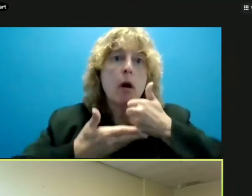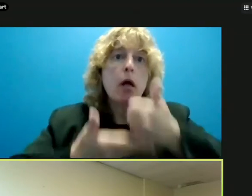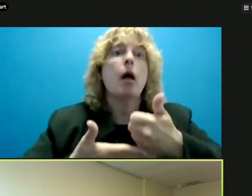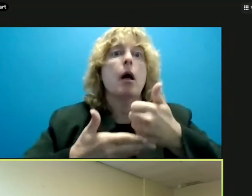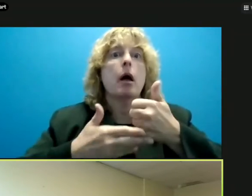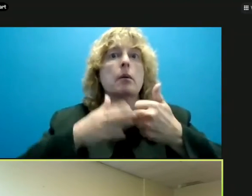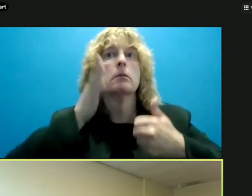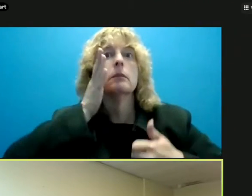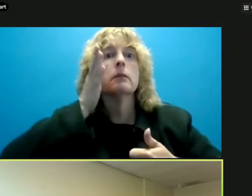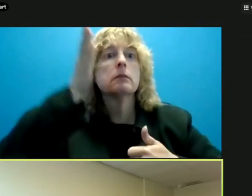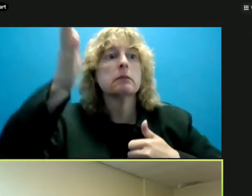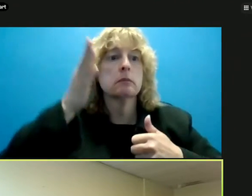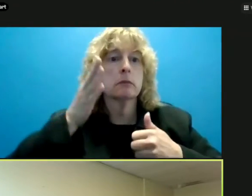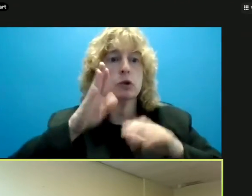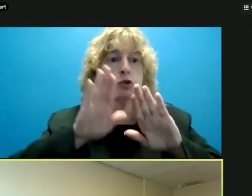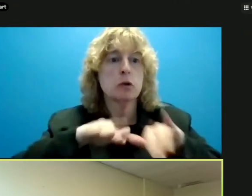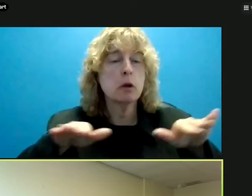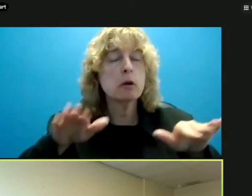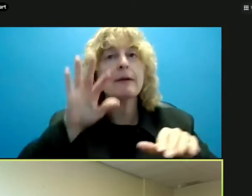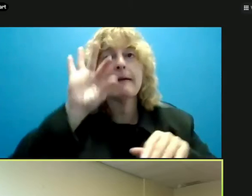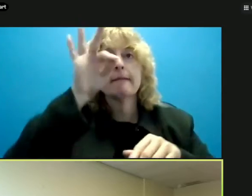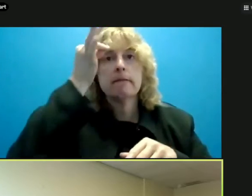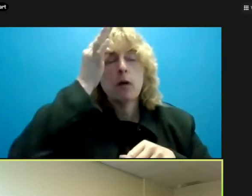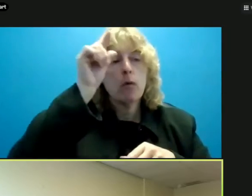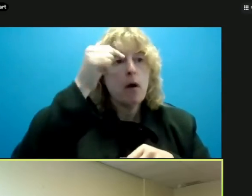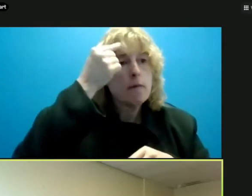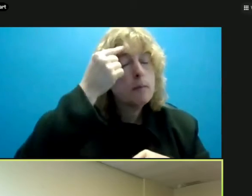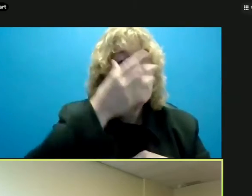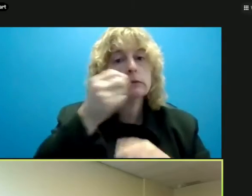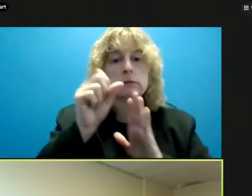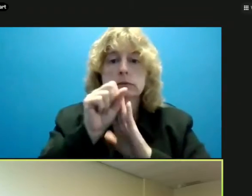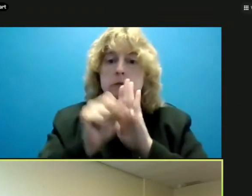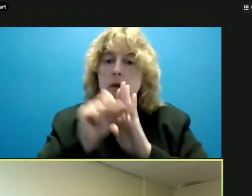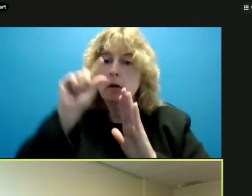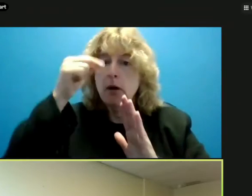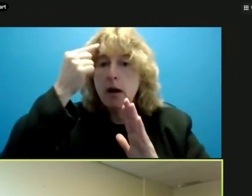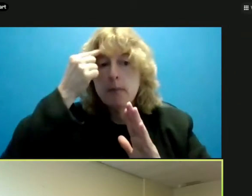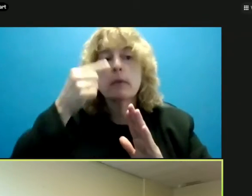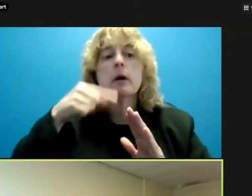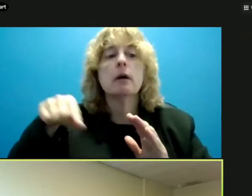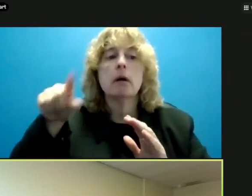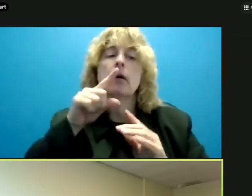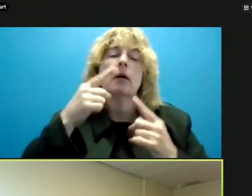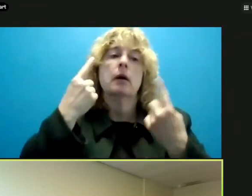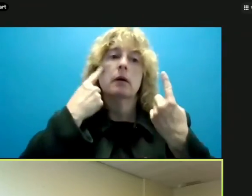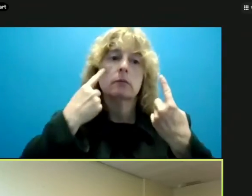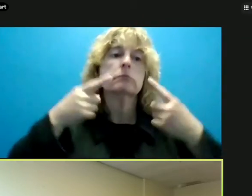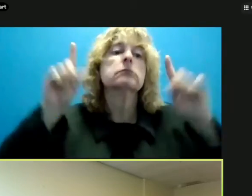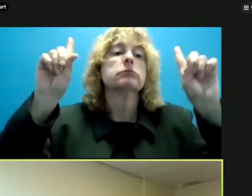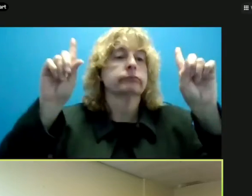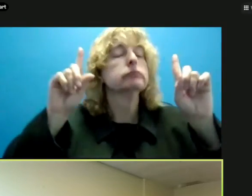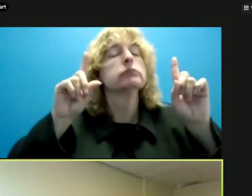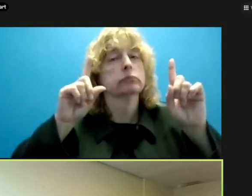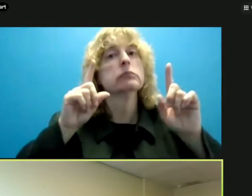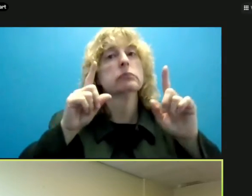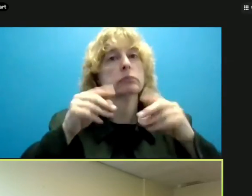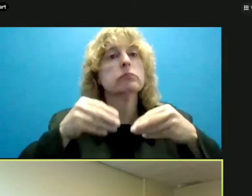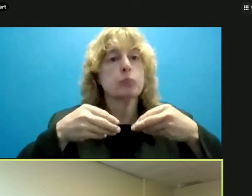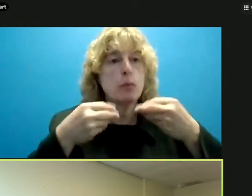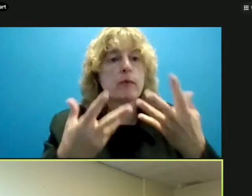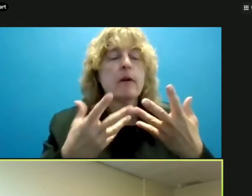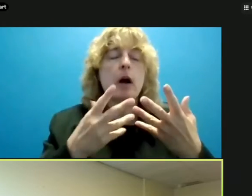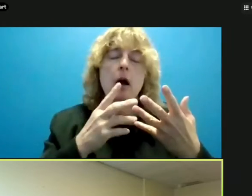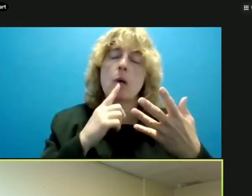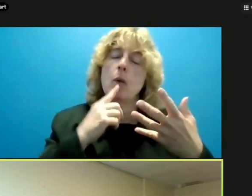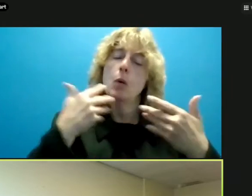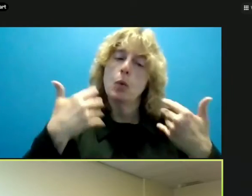came through and has provided significant resources for their local communities to utilize